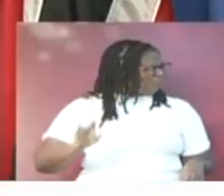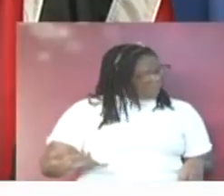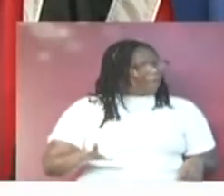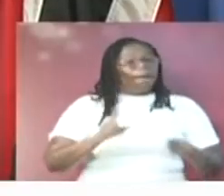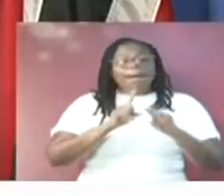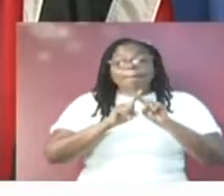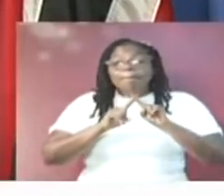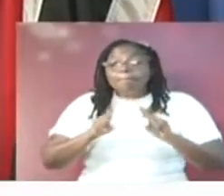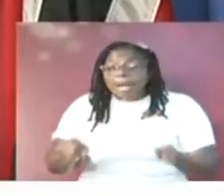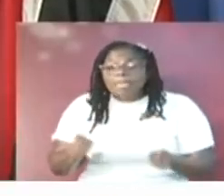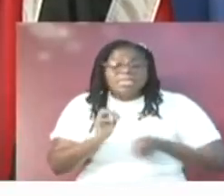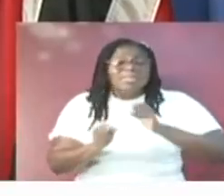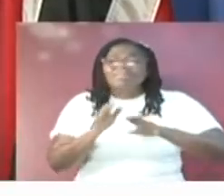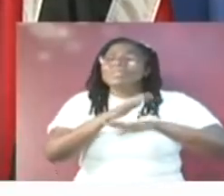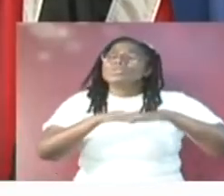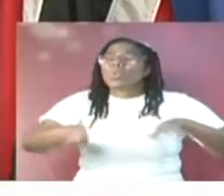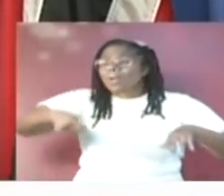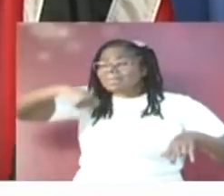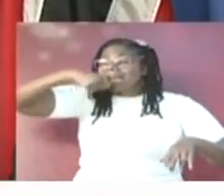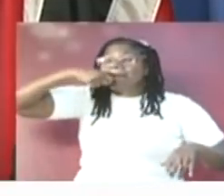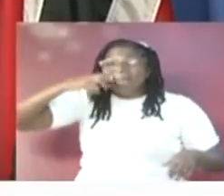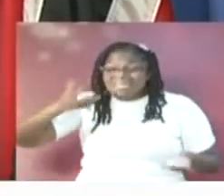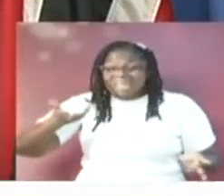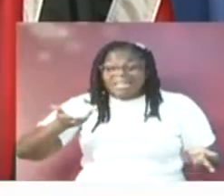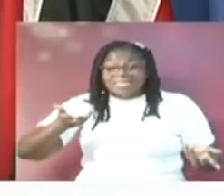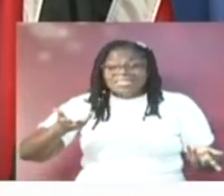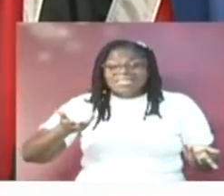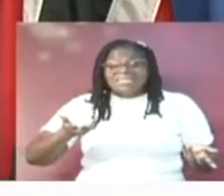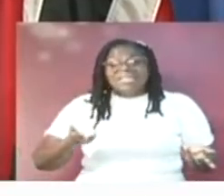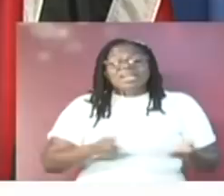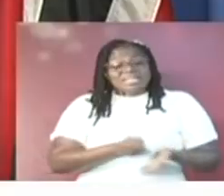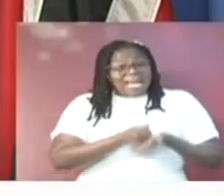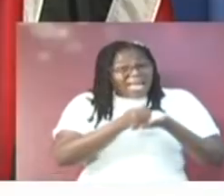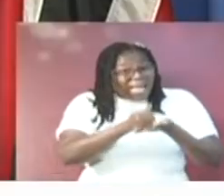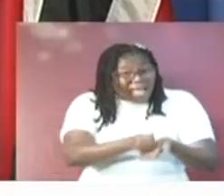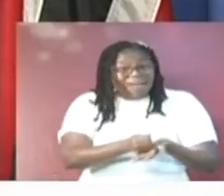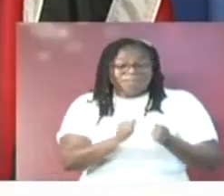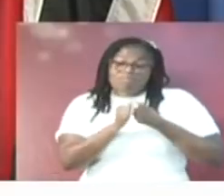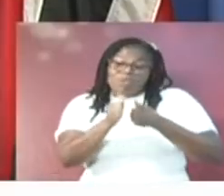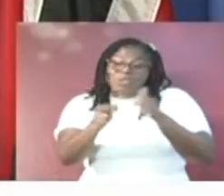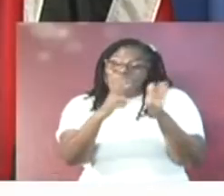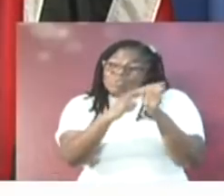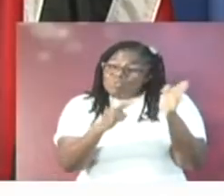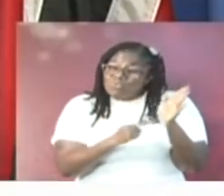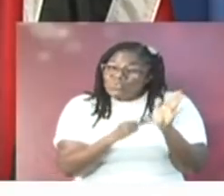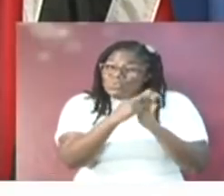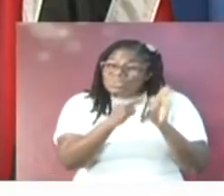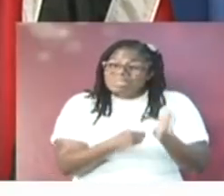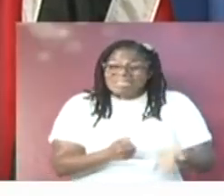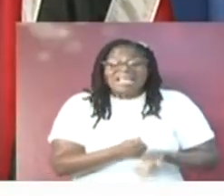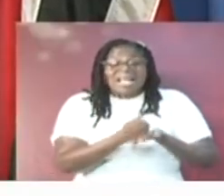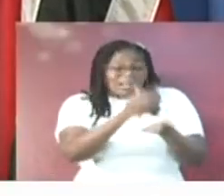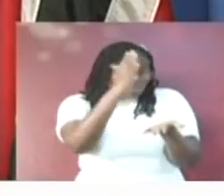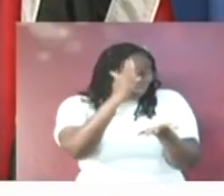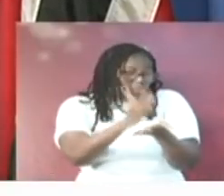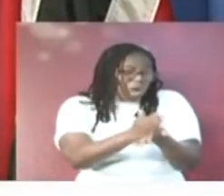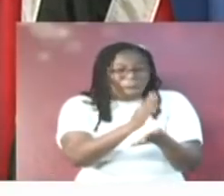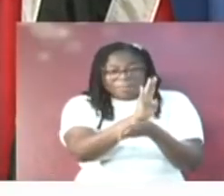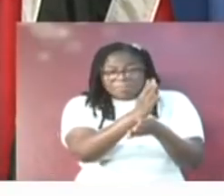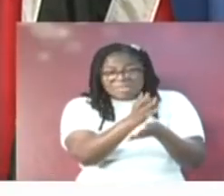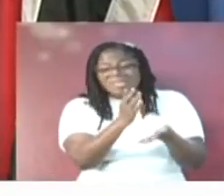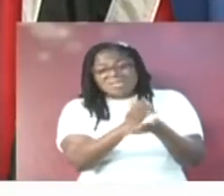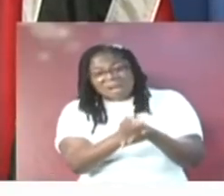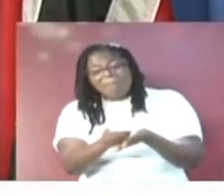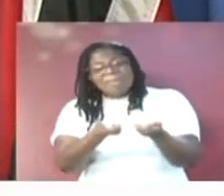And for all those who put the economy out front, there is nobody in this country who is more